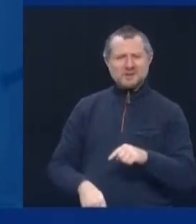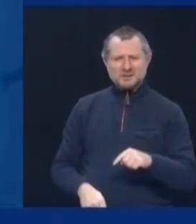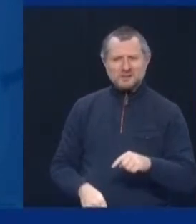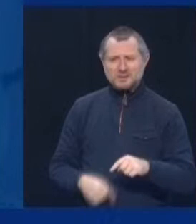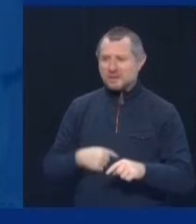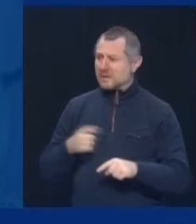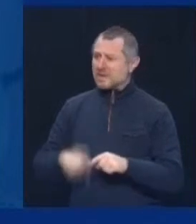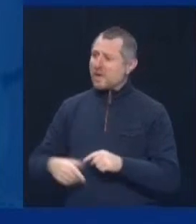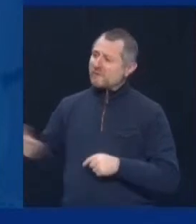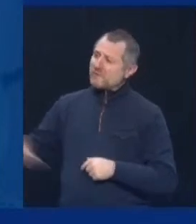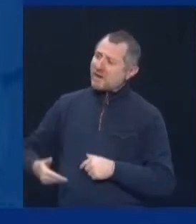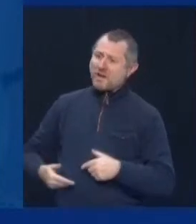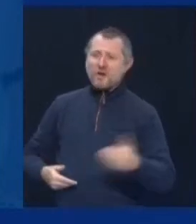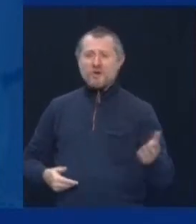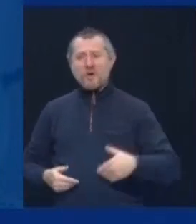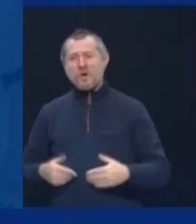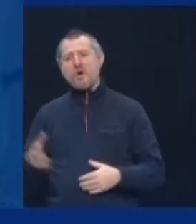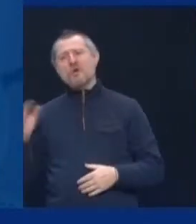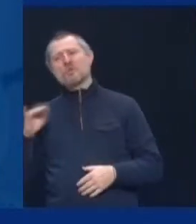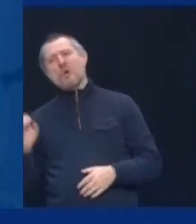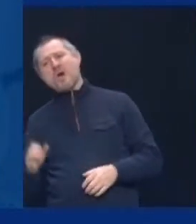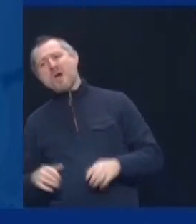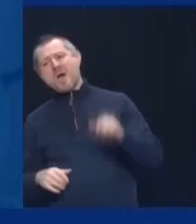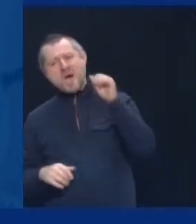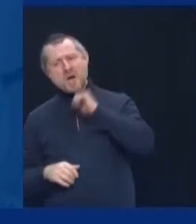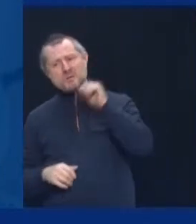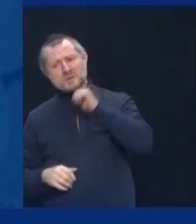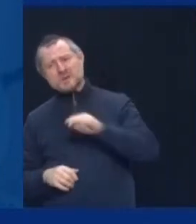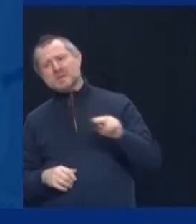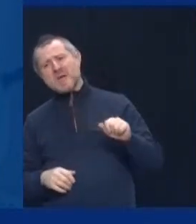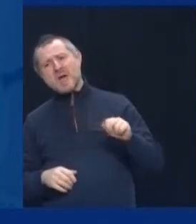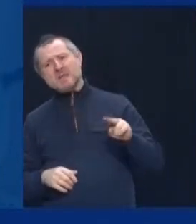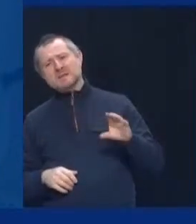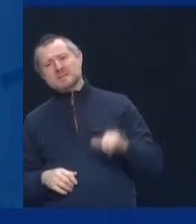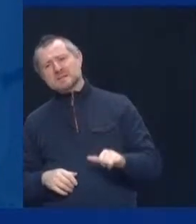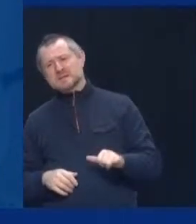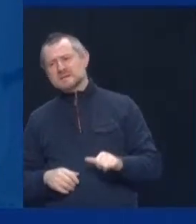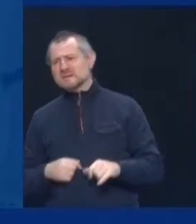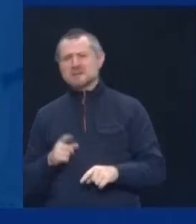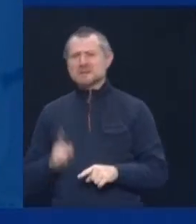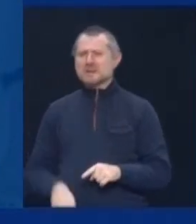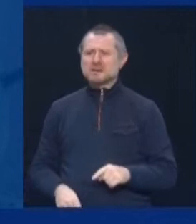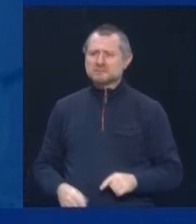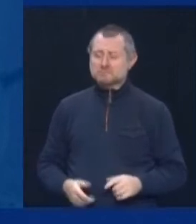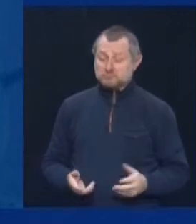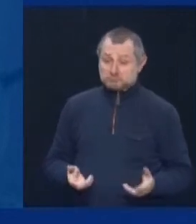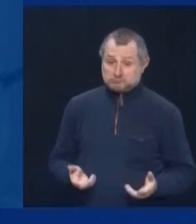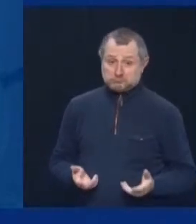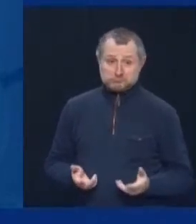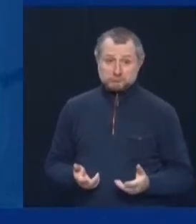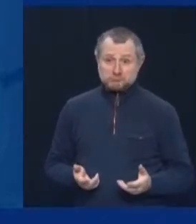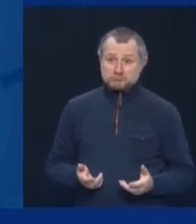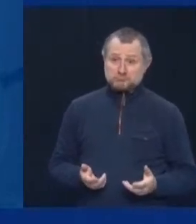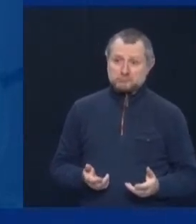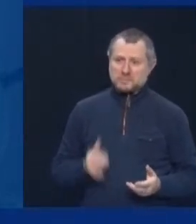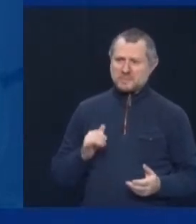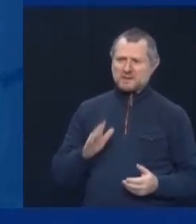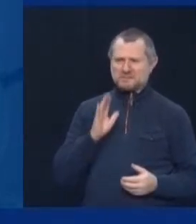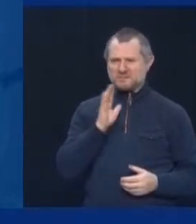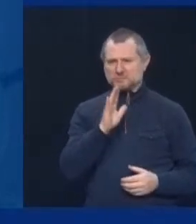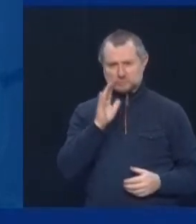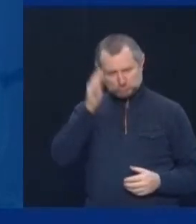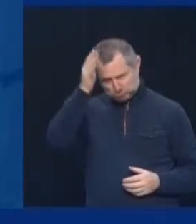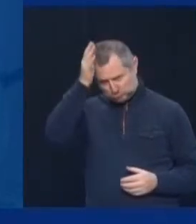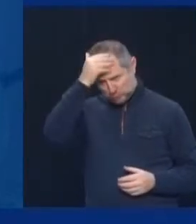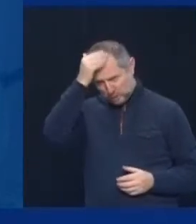Uncle Joe, Aunt Nancy, none of that. That's the Trump administration's